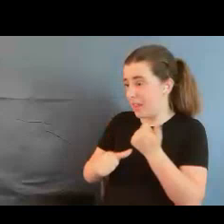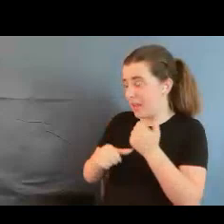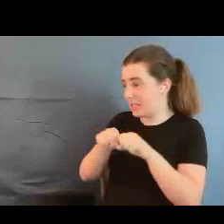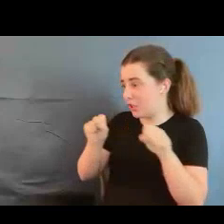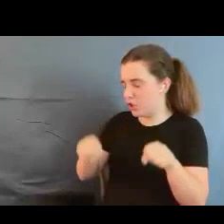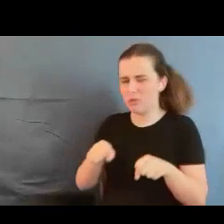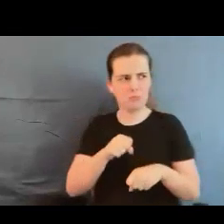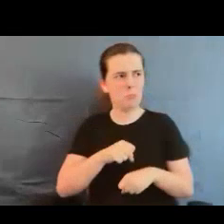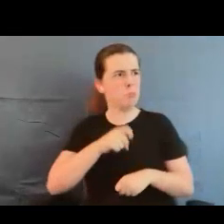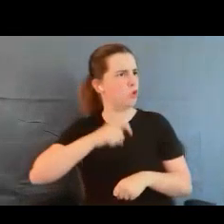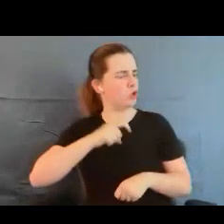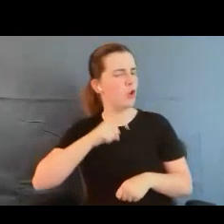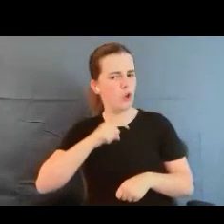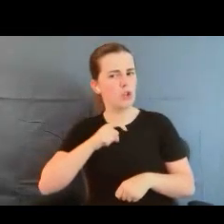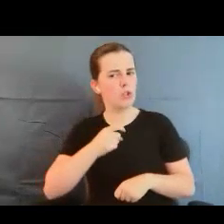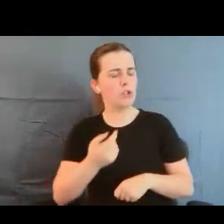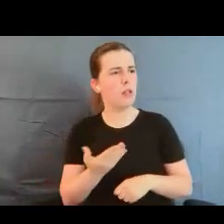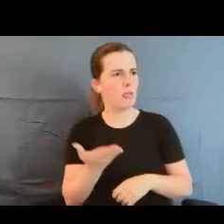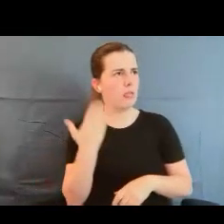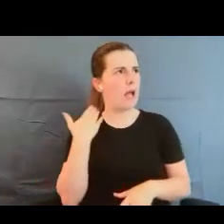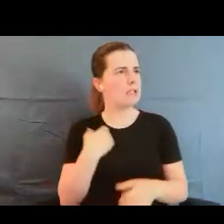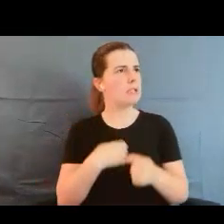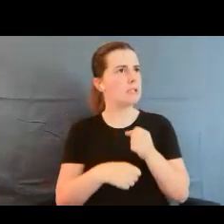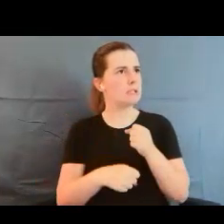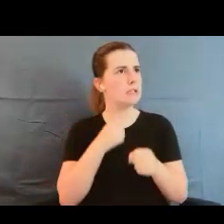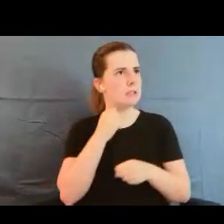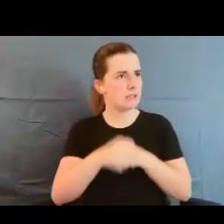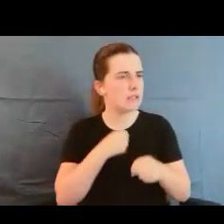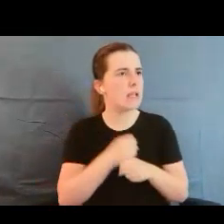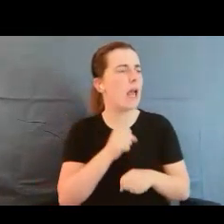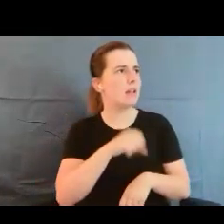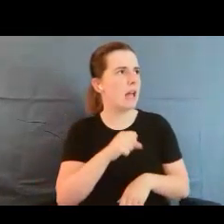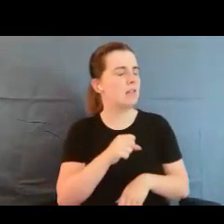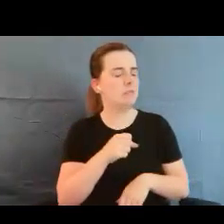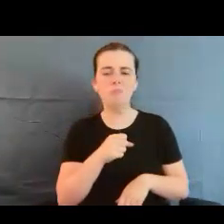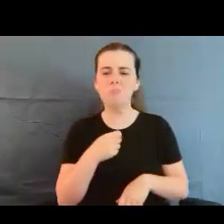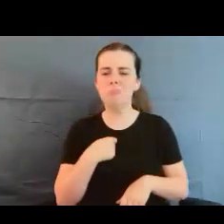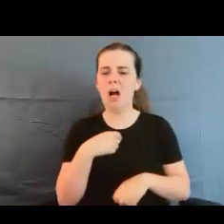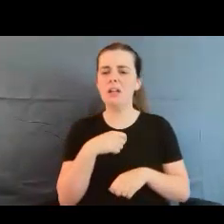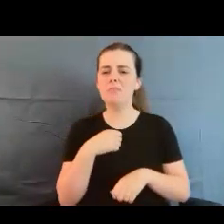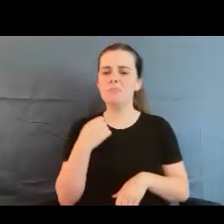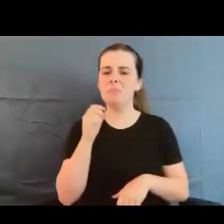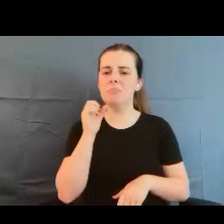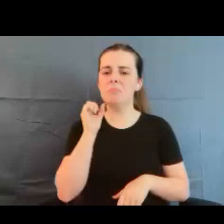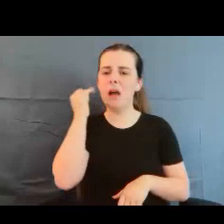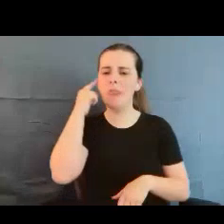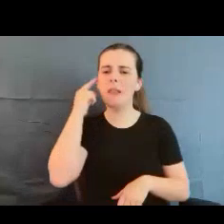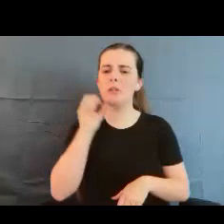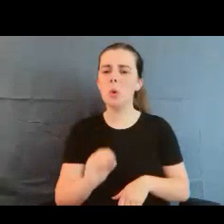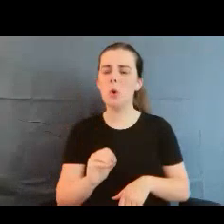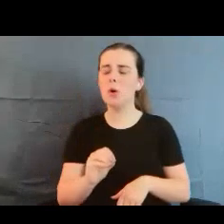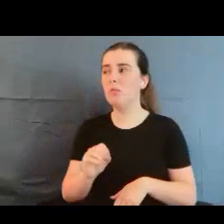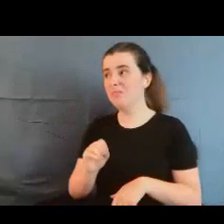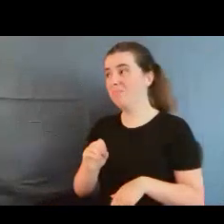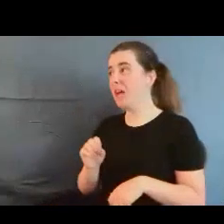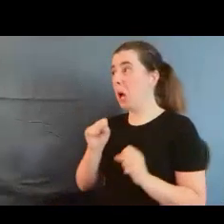should be. Yeah, There was last year, and I would imagine that there still would be. definitely. It's supposed to be, I mean, it could potentially be